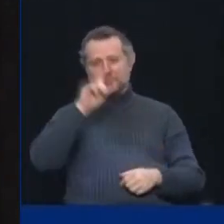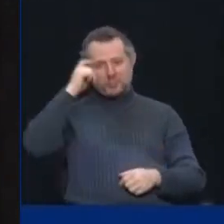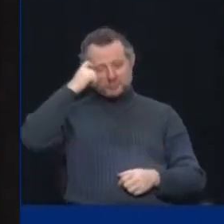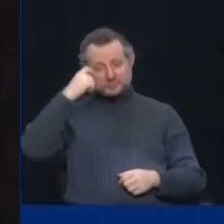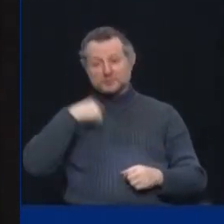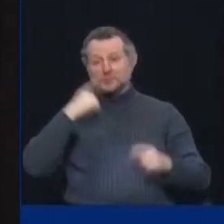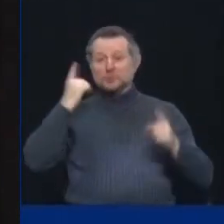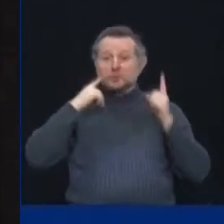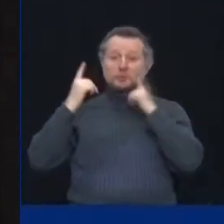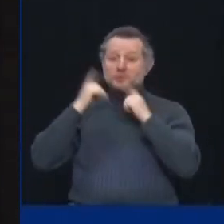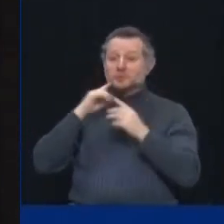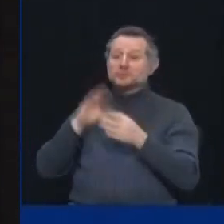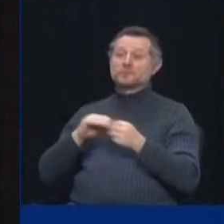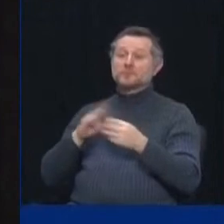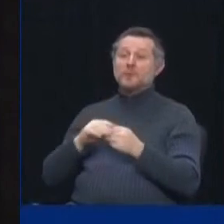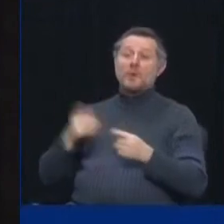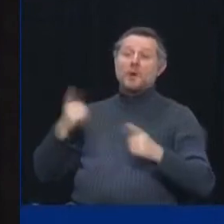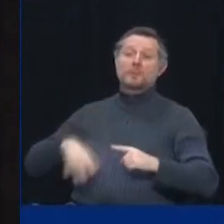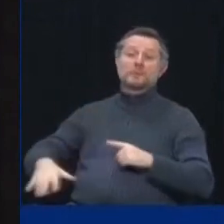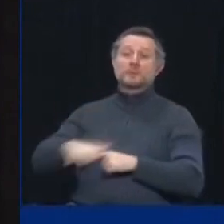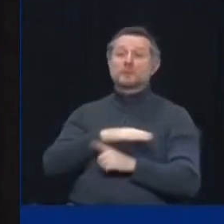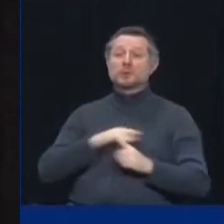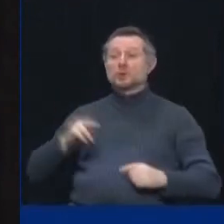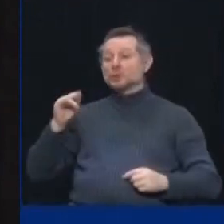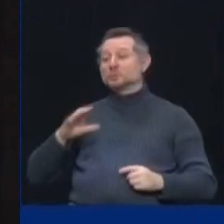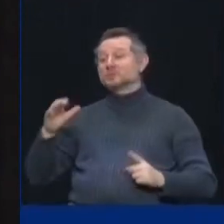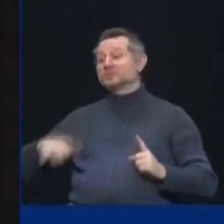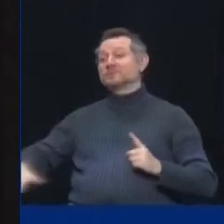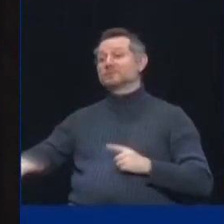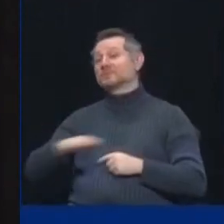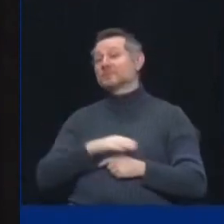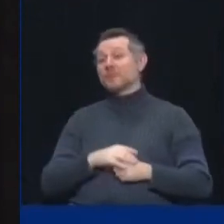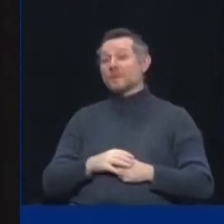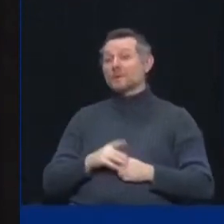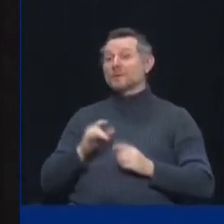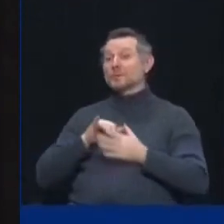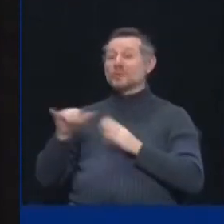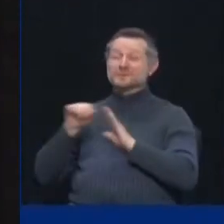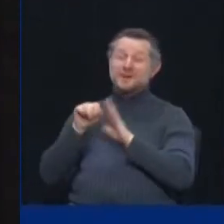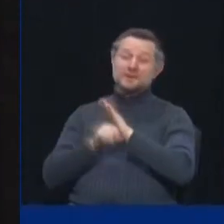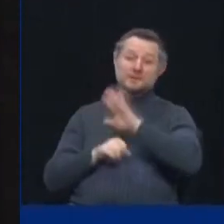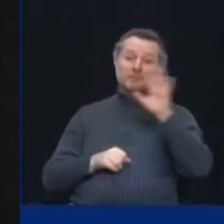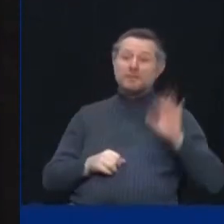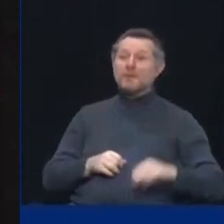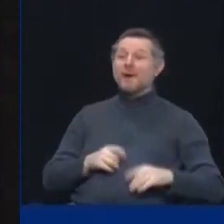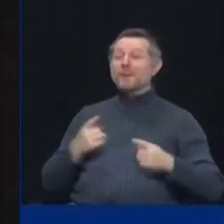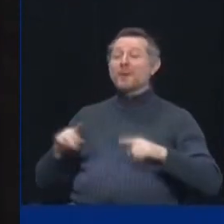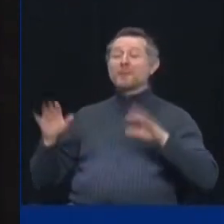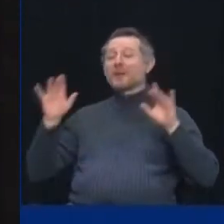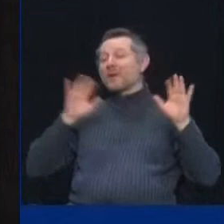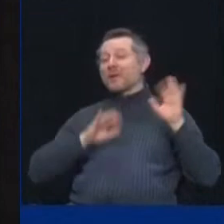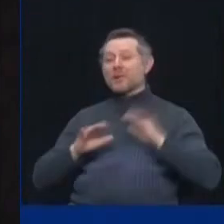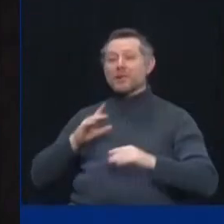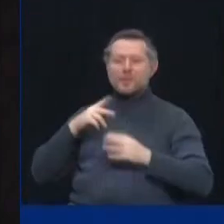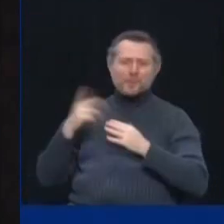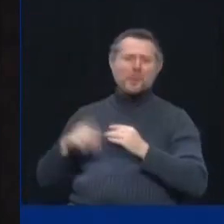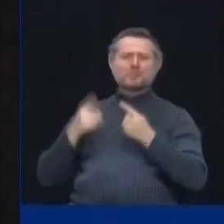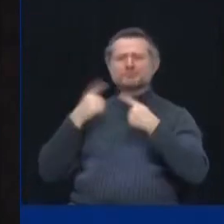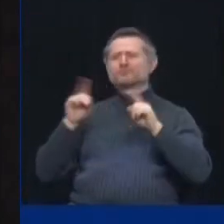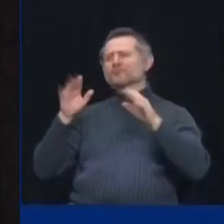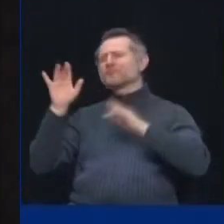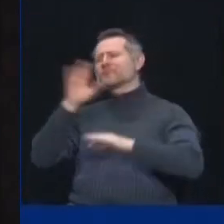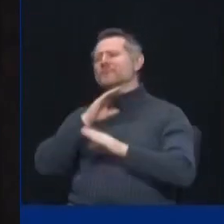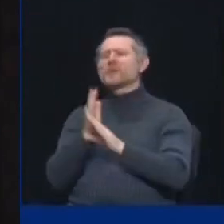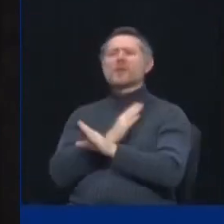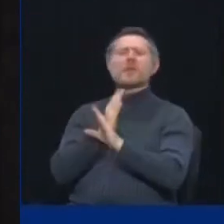so many years throughout the city and the state in previous administrations, and we've always been overlooked. But under